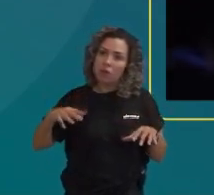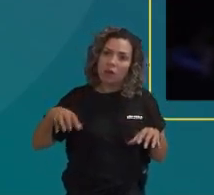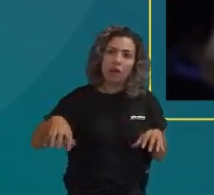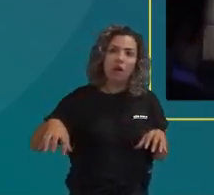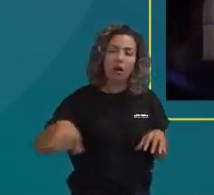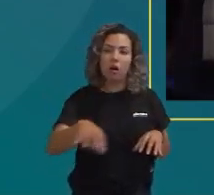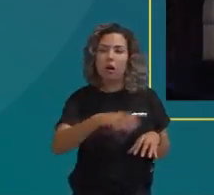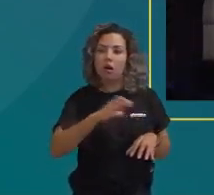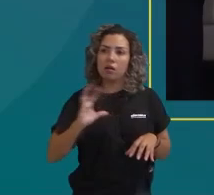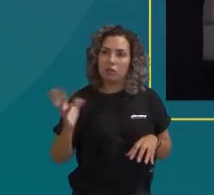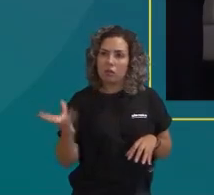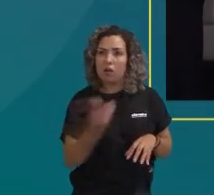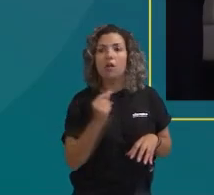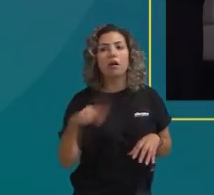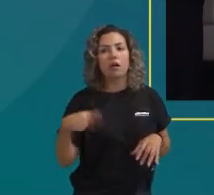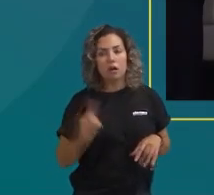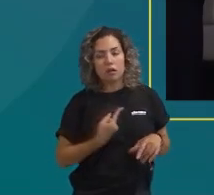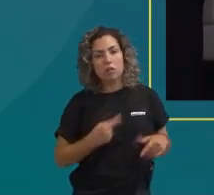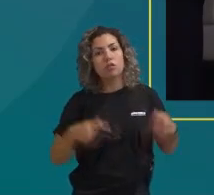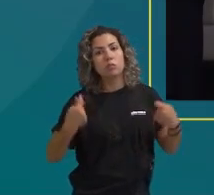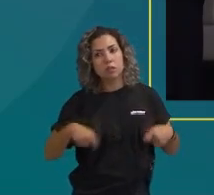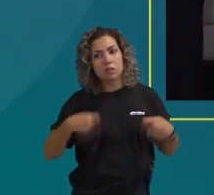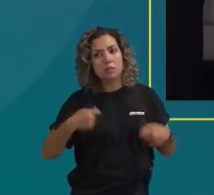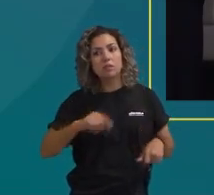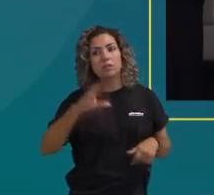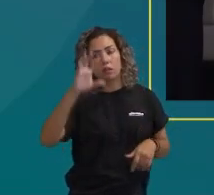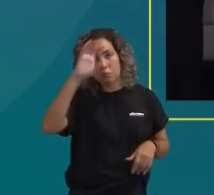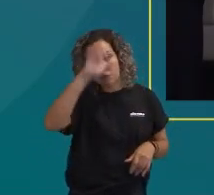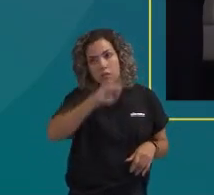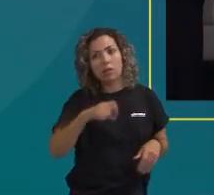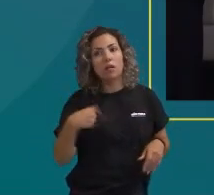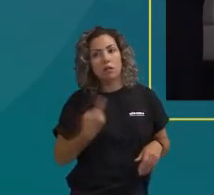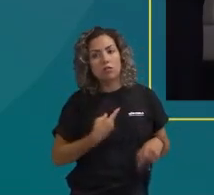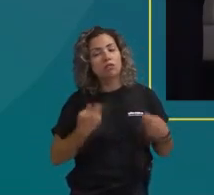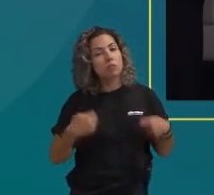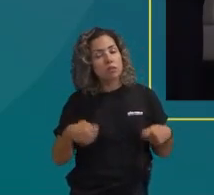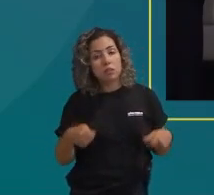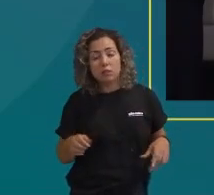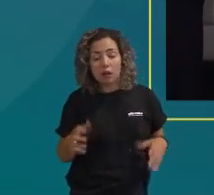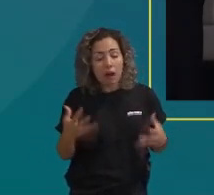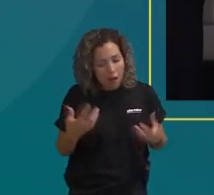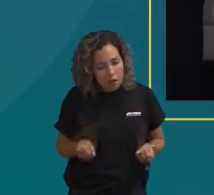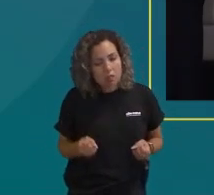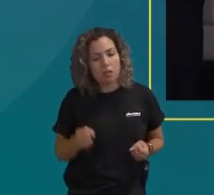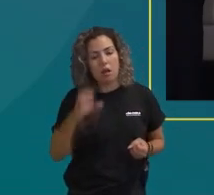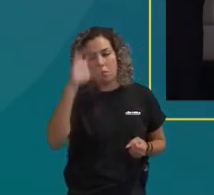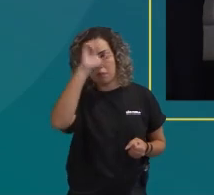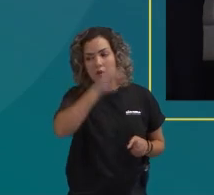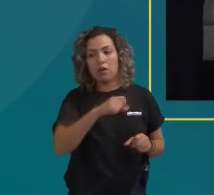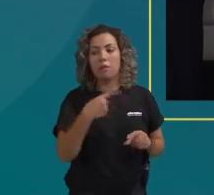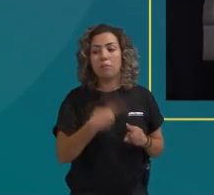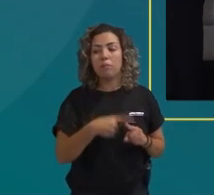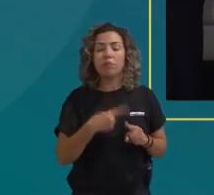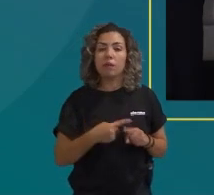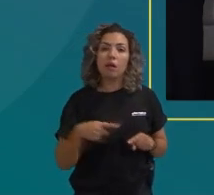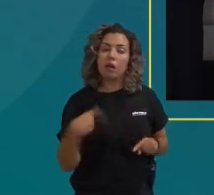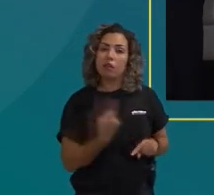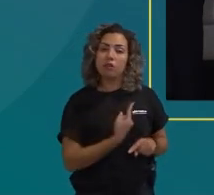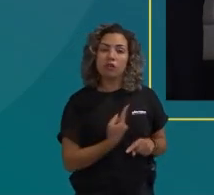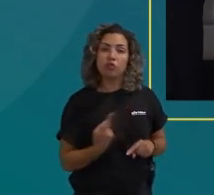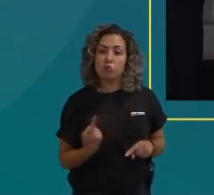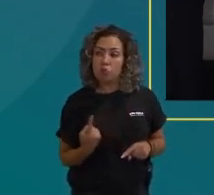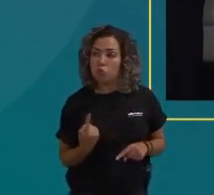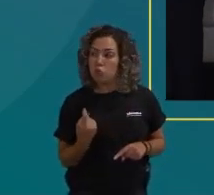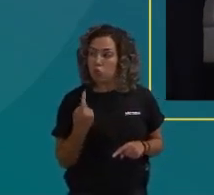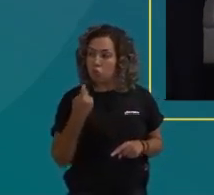Why Kochi is trying to ready to learn is because we are the only cosmopolitan place in Kerala. I would say, tell one